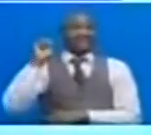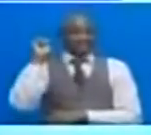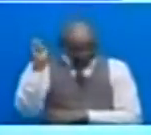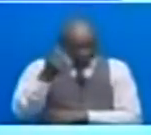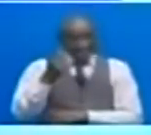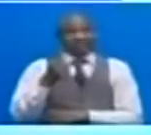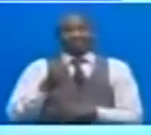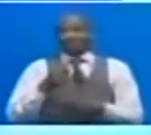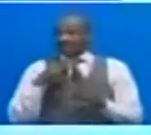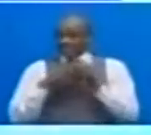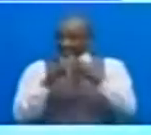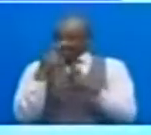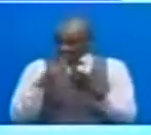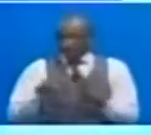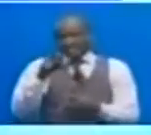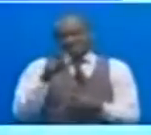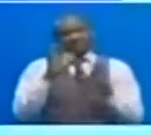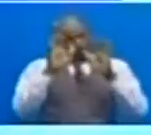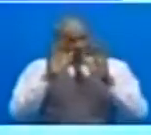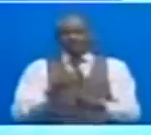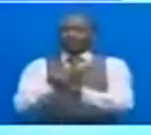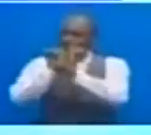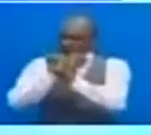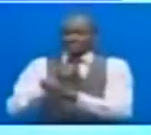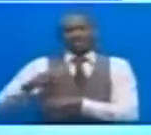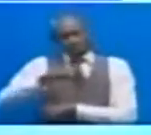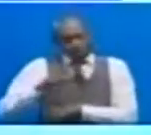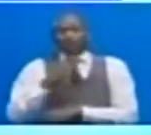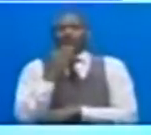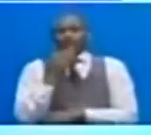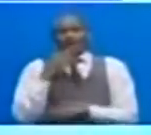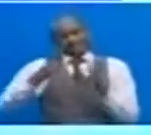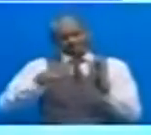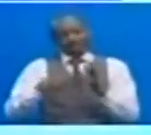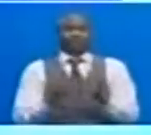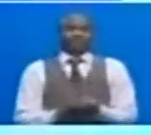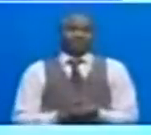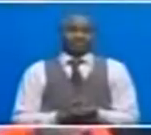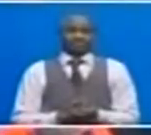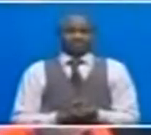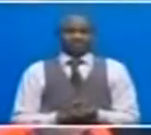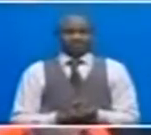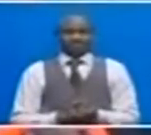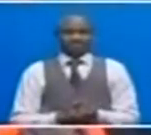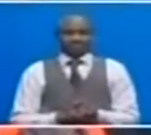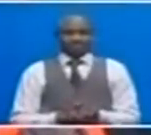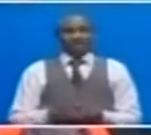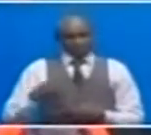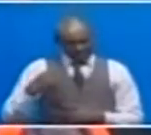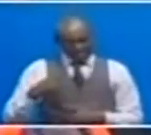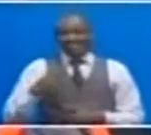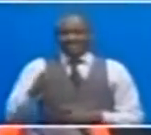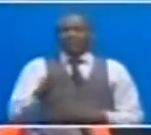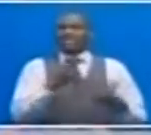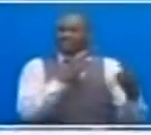in on the issue, saying it was critical to protect the local sugar industry. As a